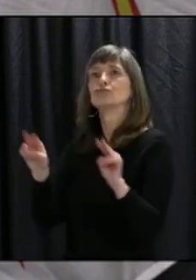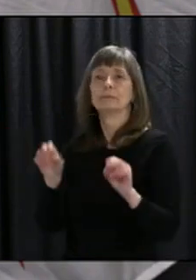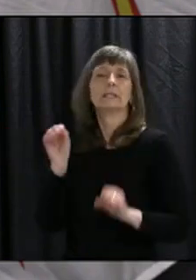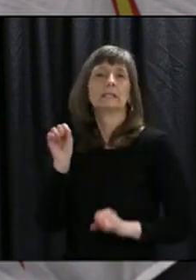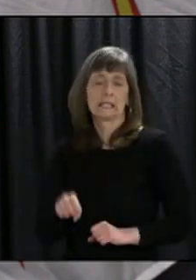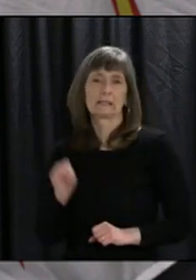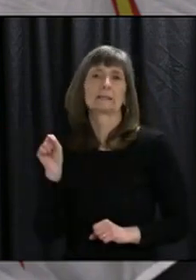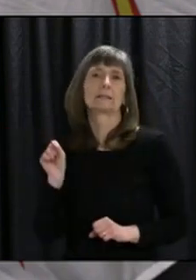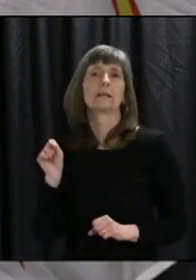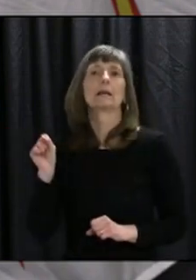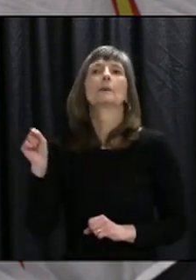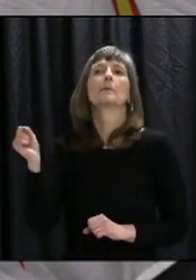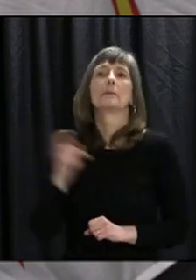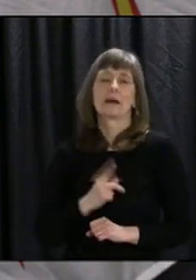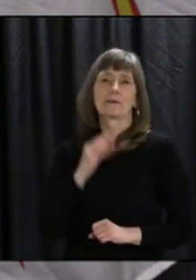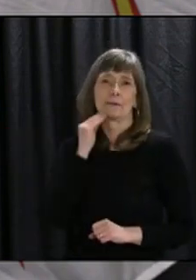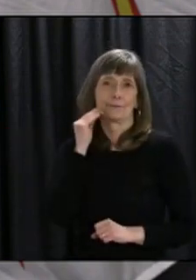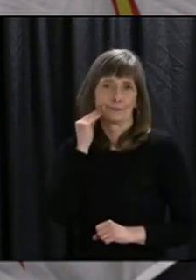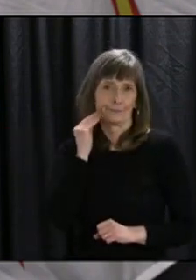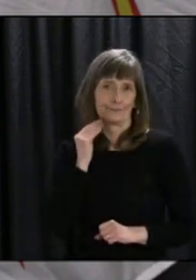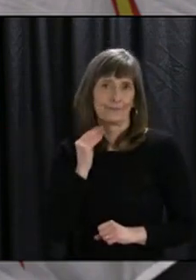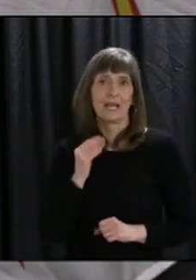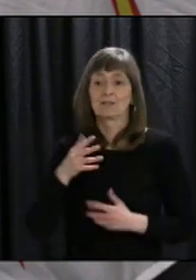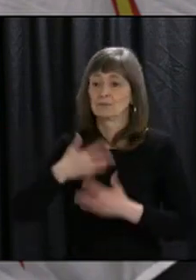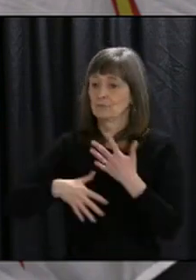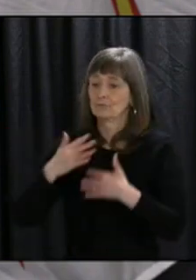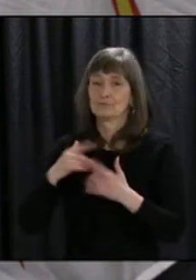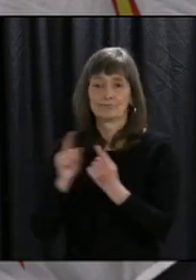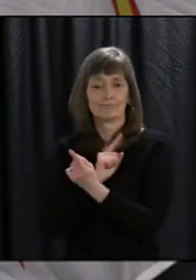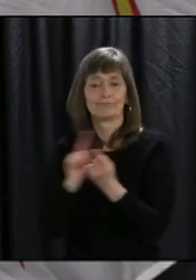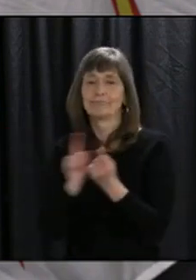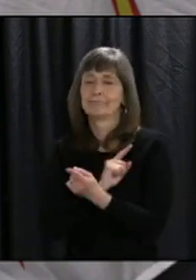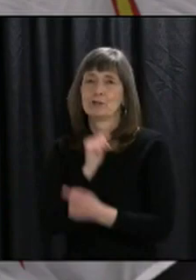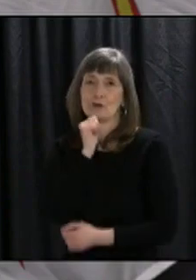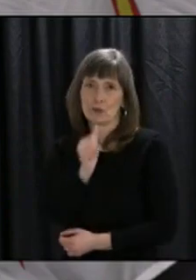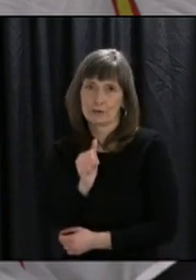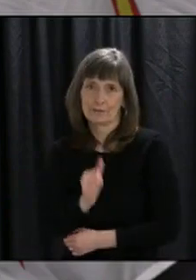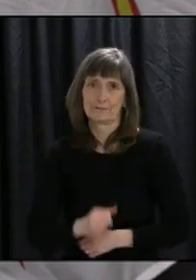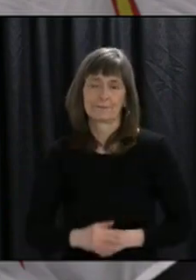have a bit of a change of scenery, I guess, and protect their mental health as well.